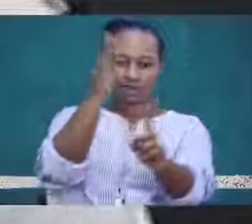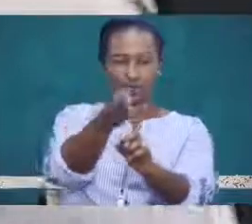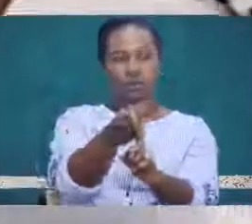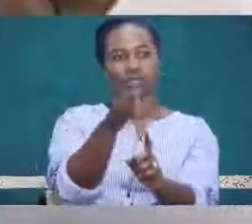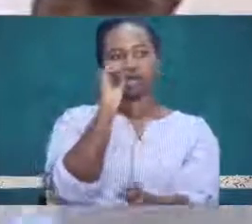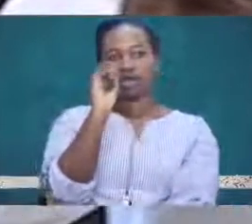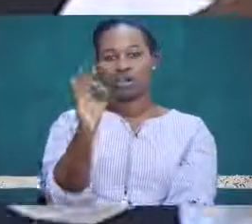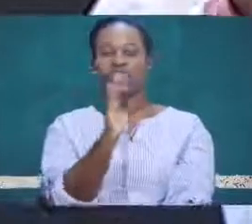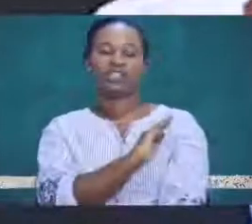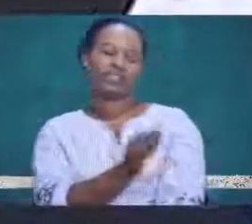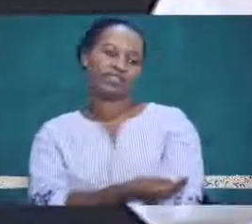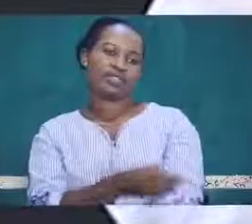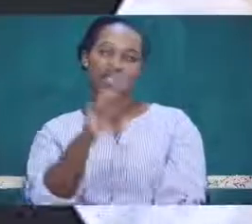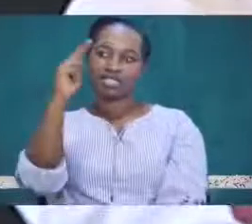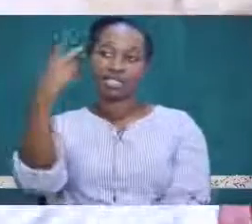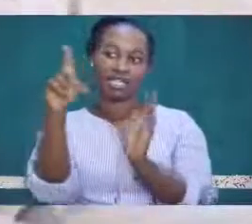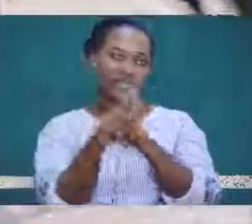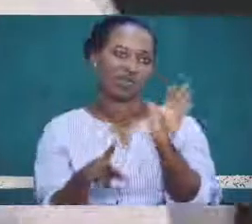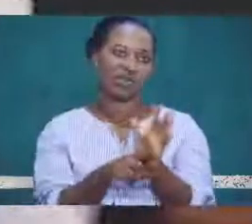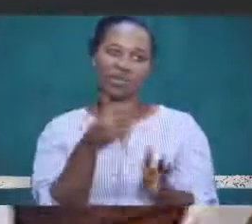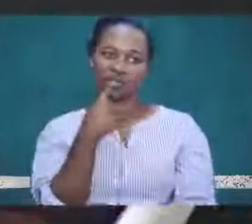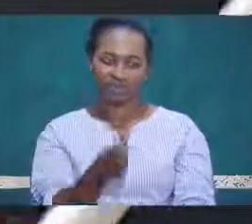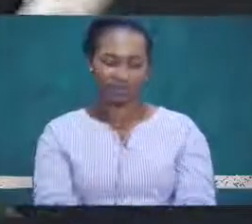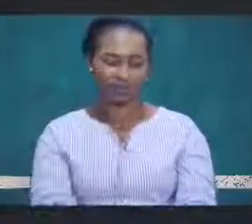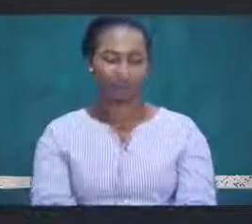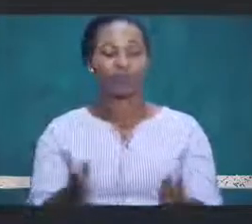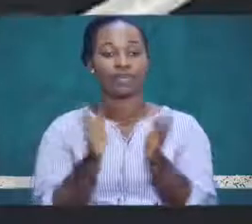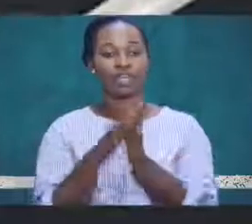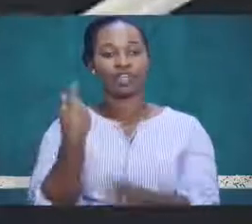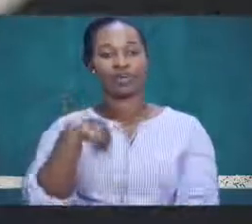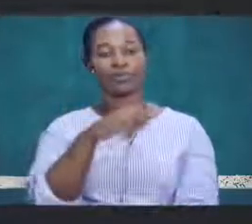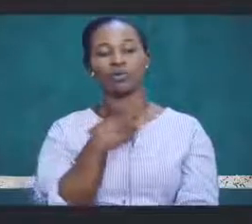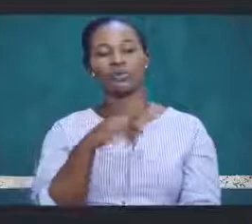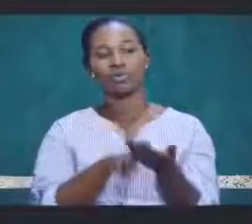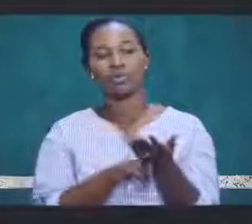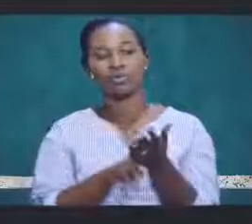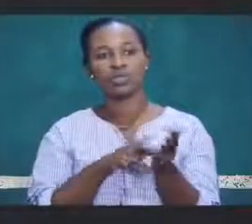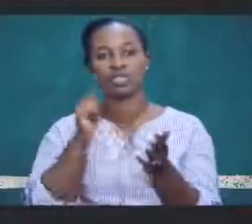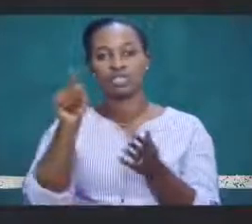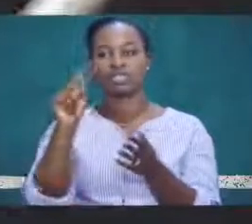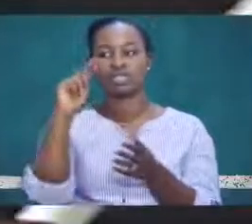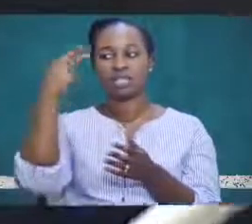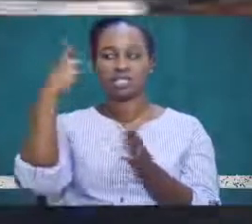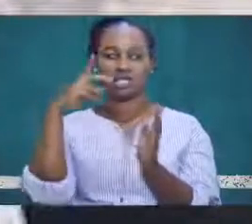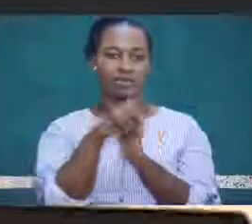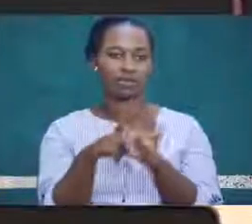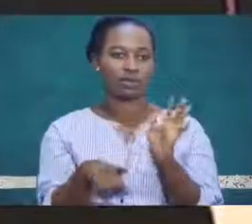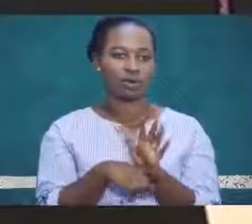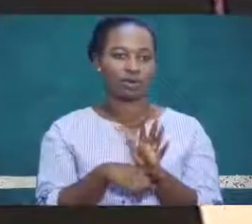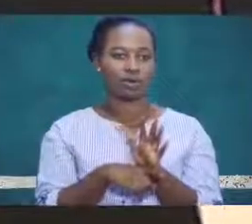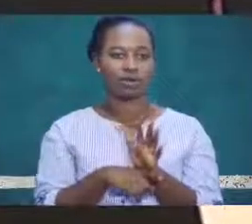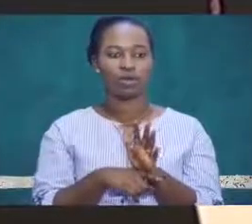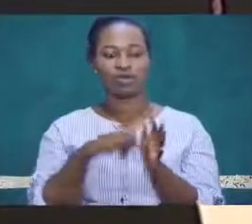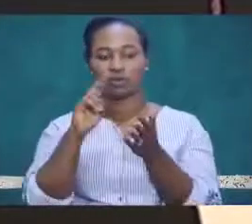what the second law says. And so we want to use this second law to derive